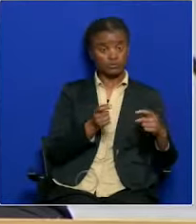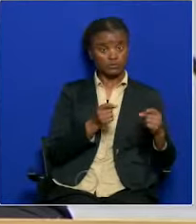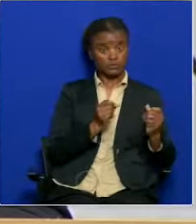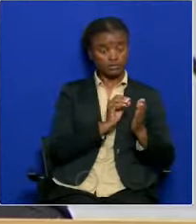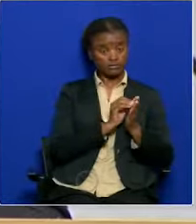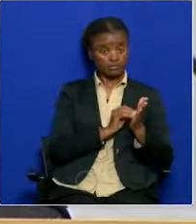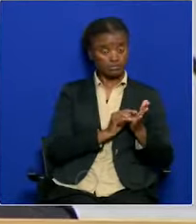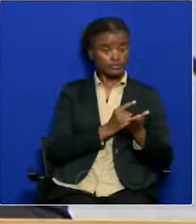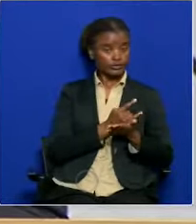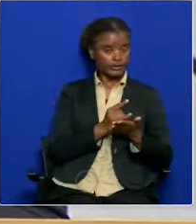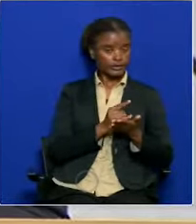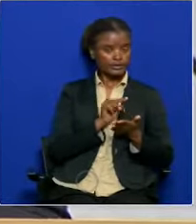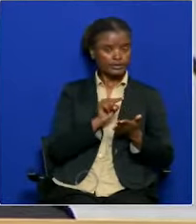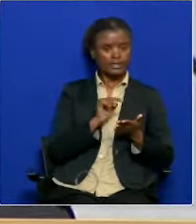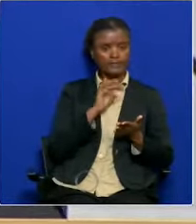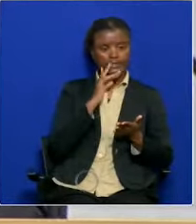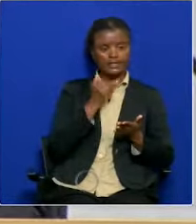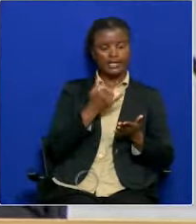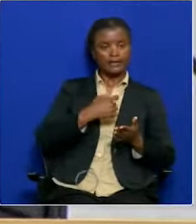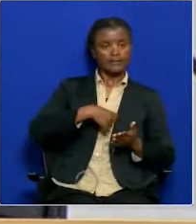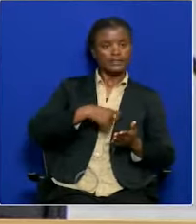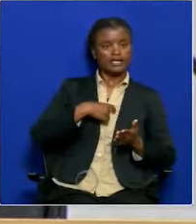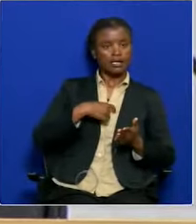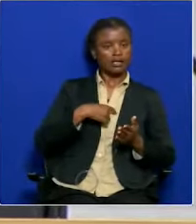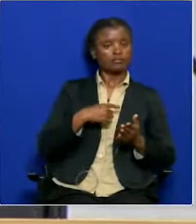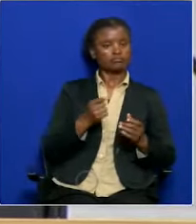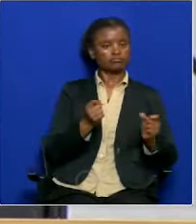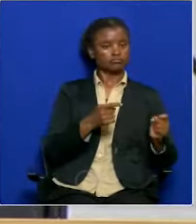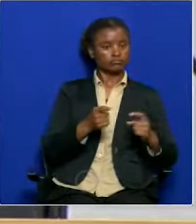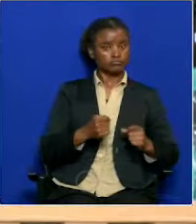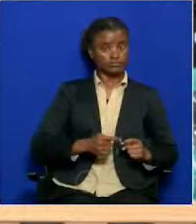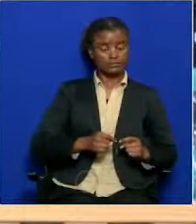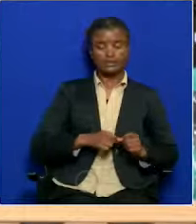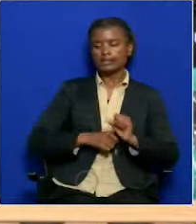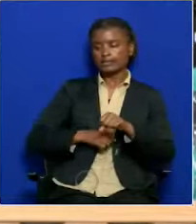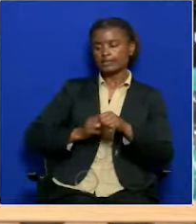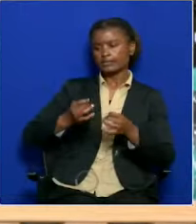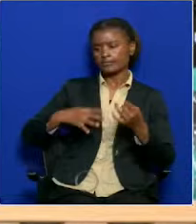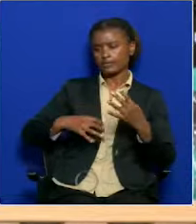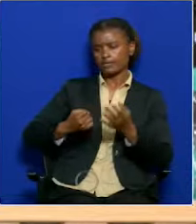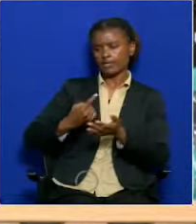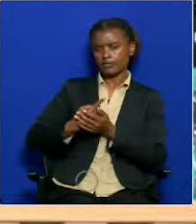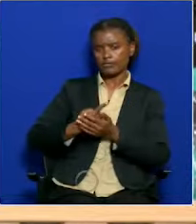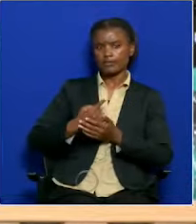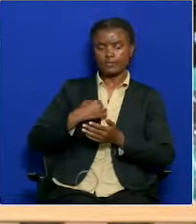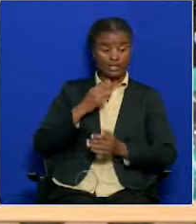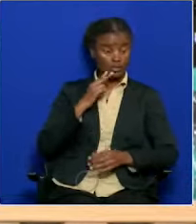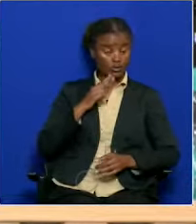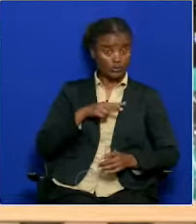favors? Sometimes it will happen unless I look at it. All right, we can go there.